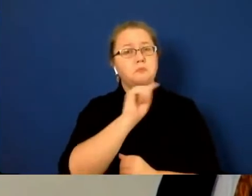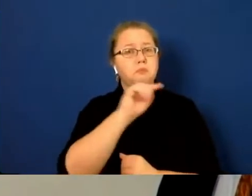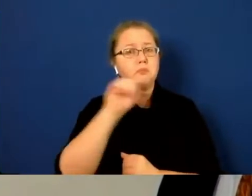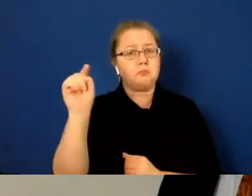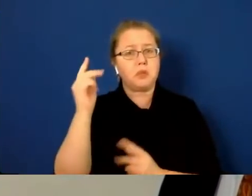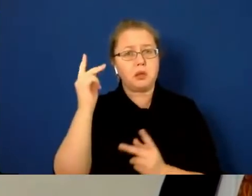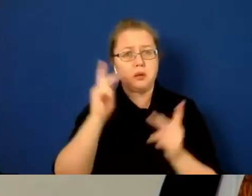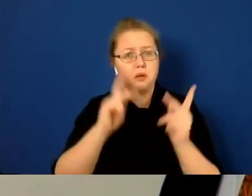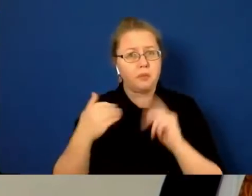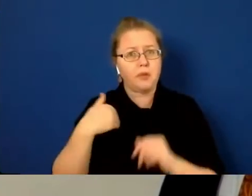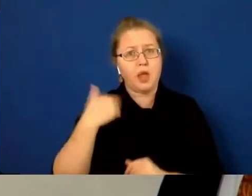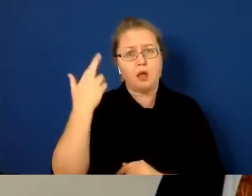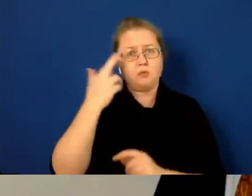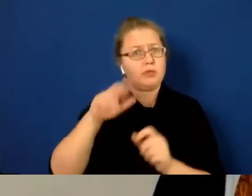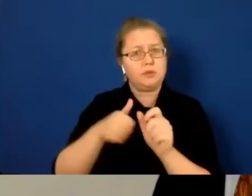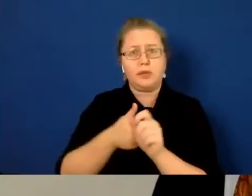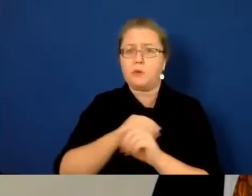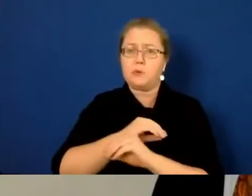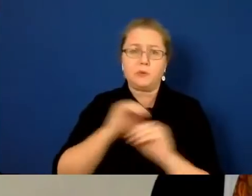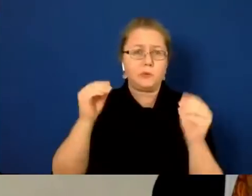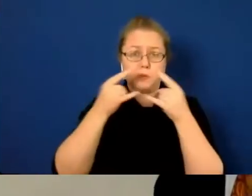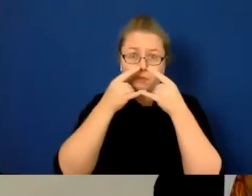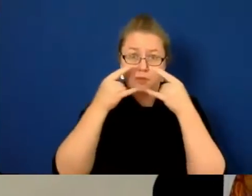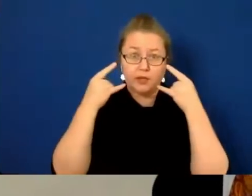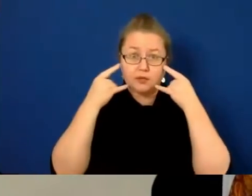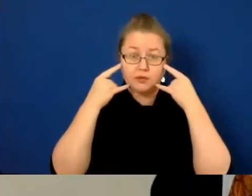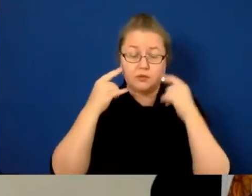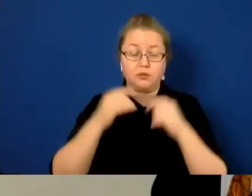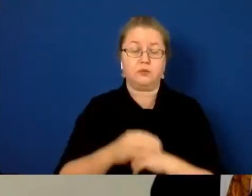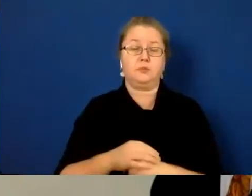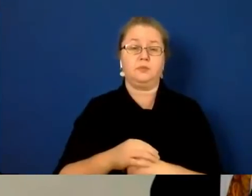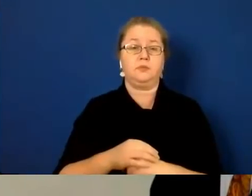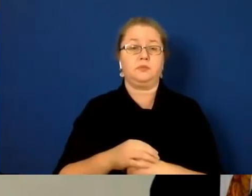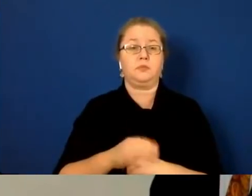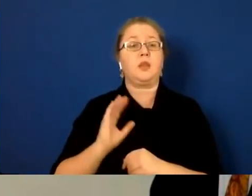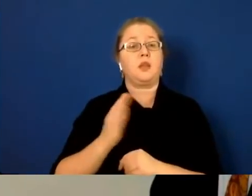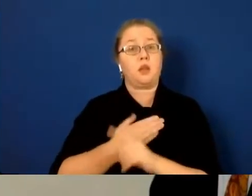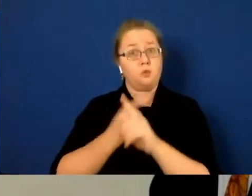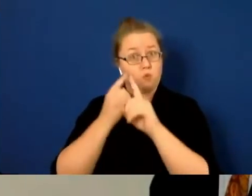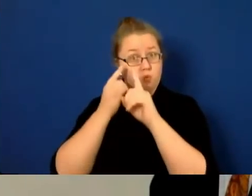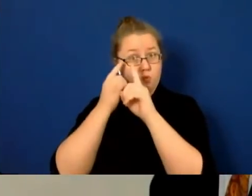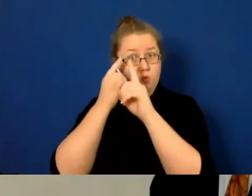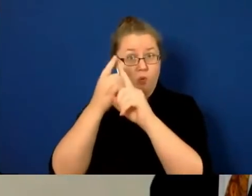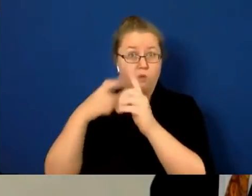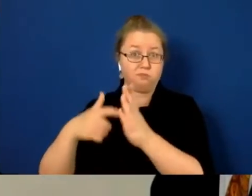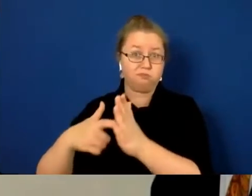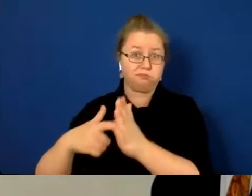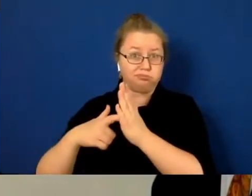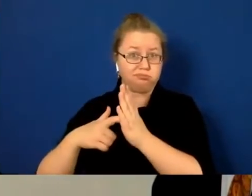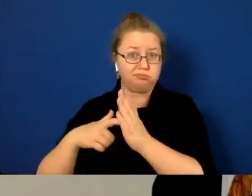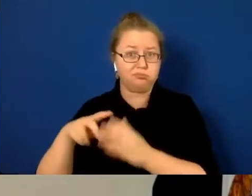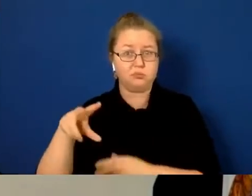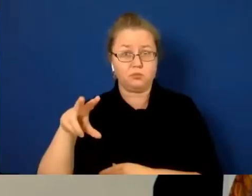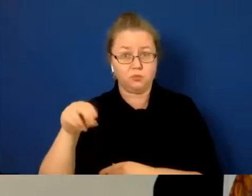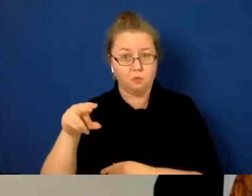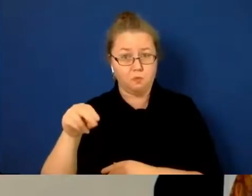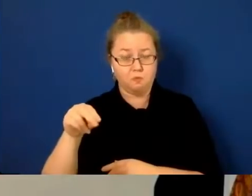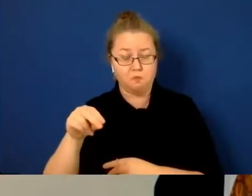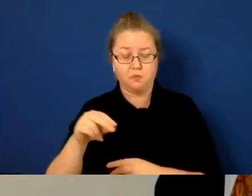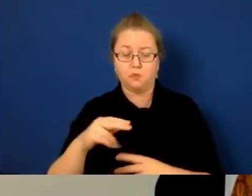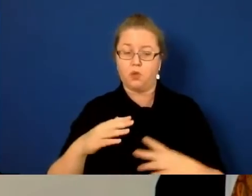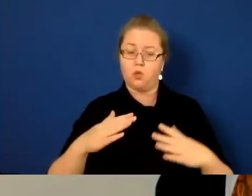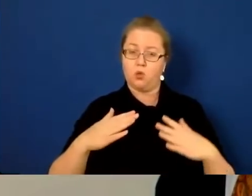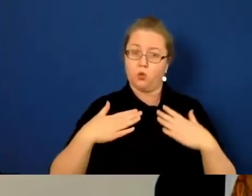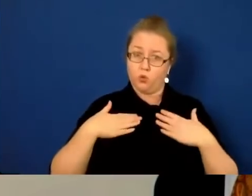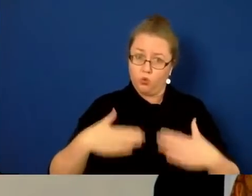they are take other measures to make sure that they're doing what they can to protect others and protect themselves. And that may